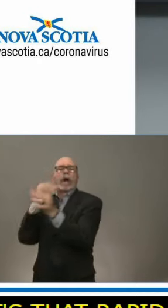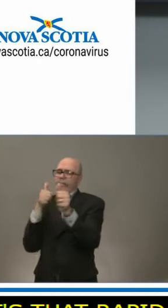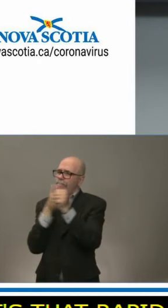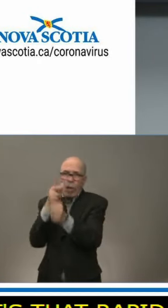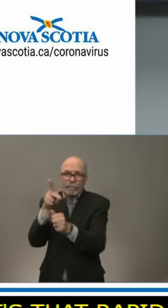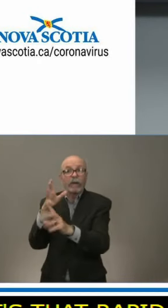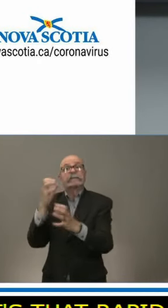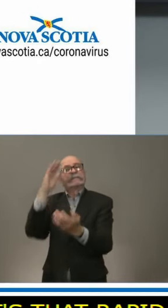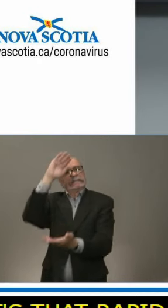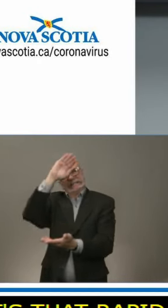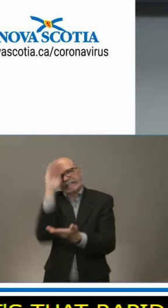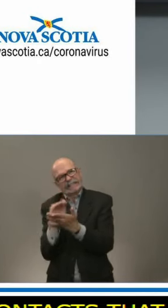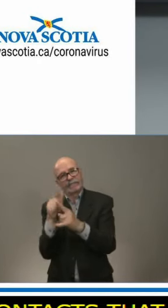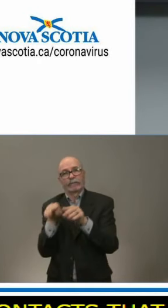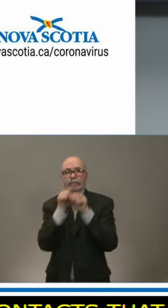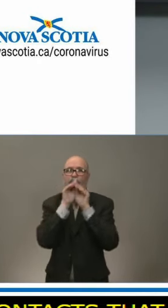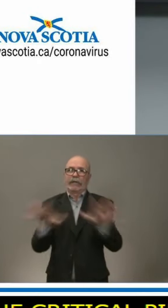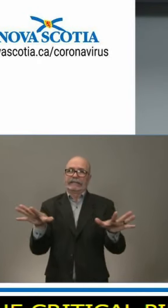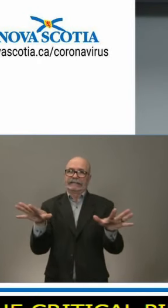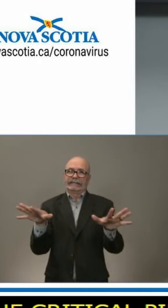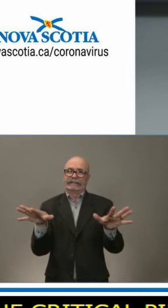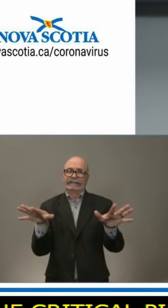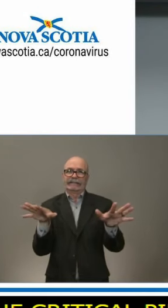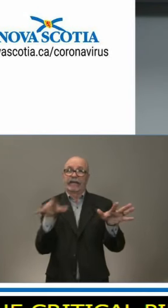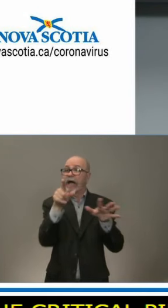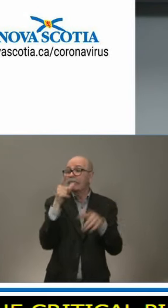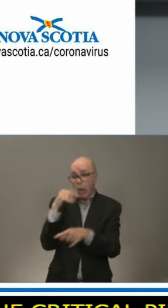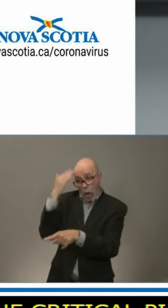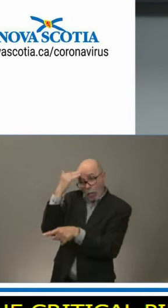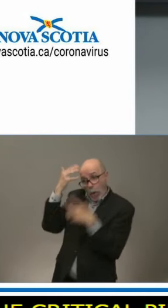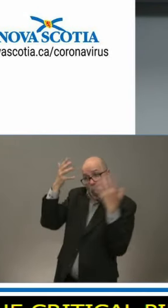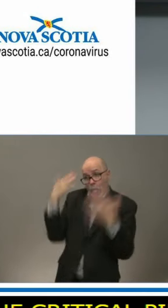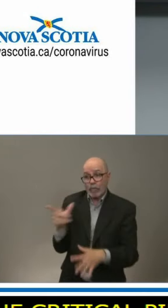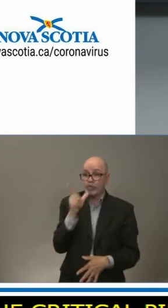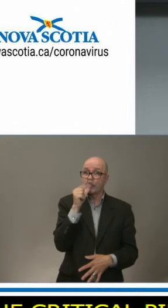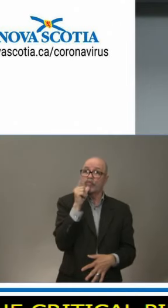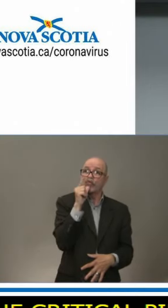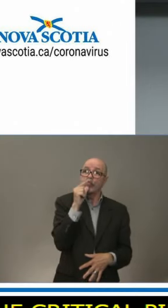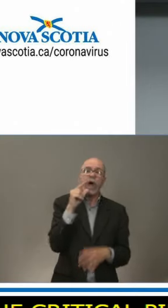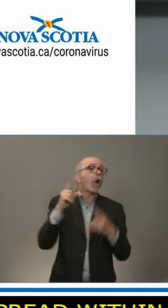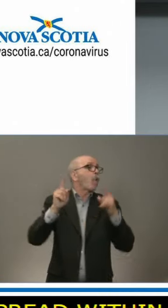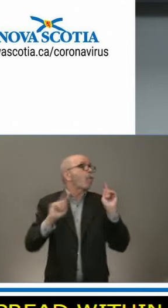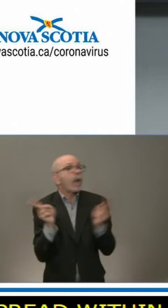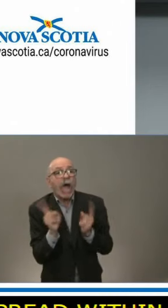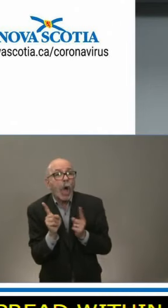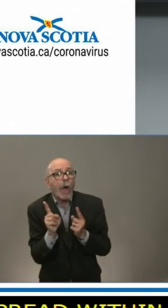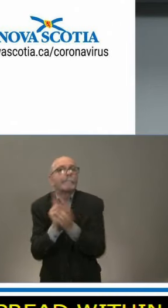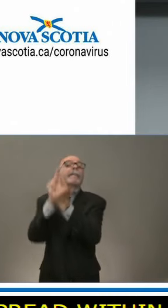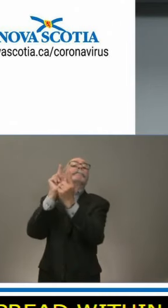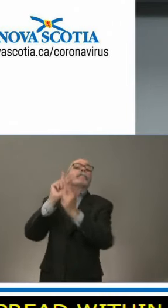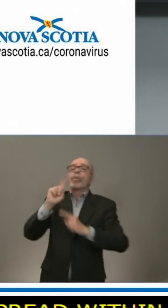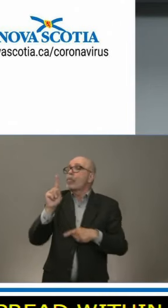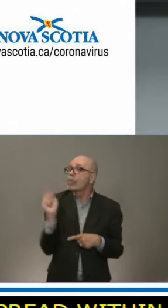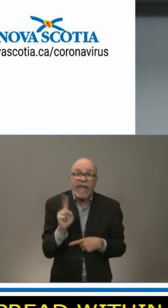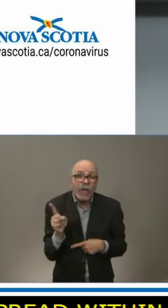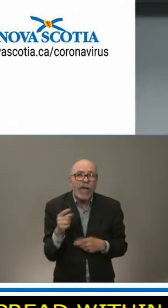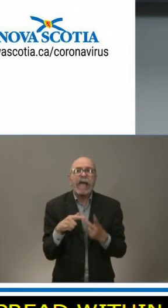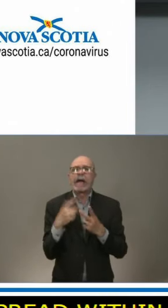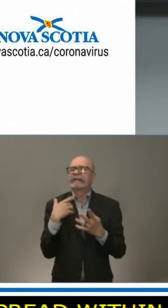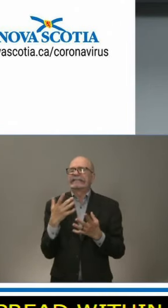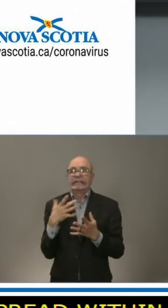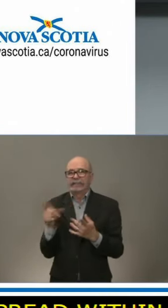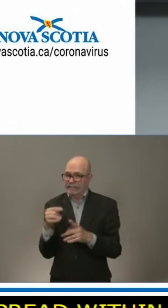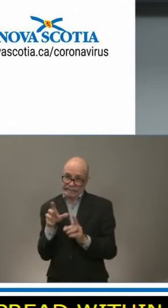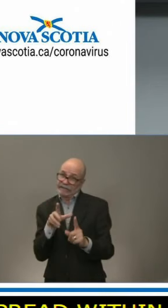within a community. If you know where your cases are and who their contacts are, and wrap a system around them to